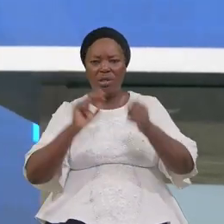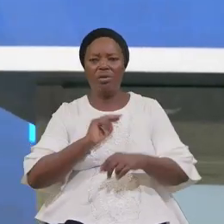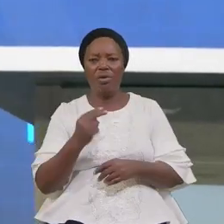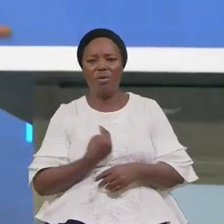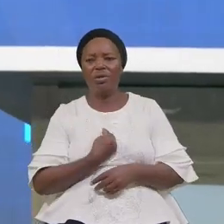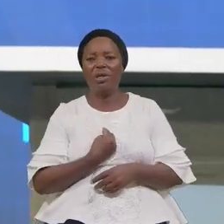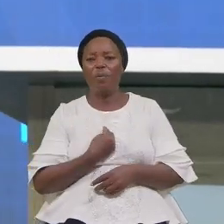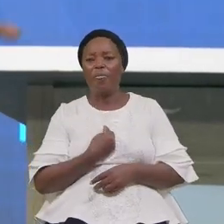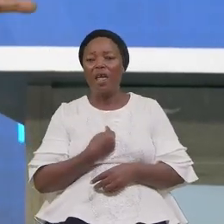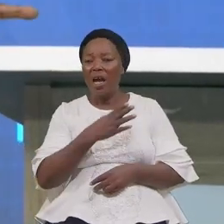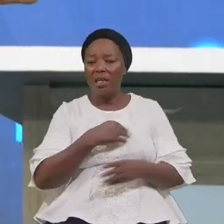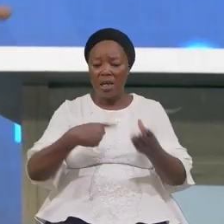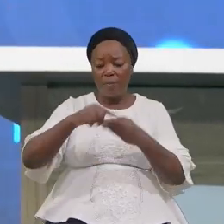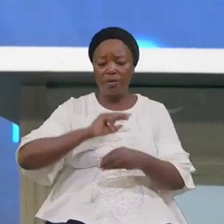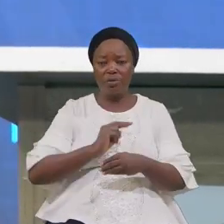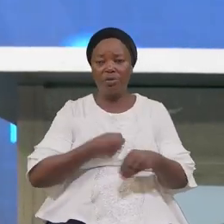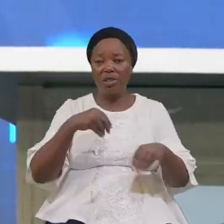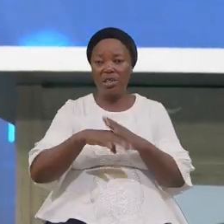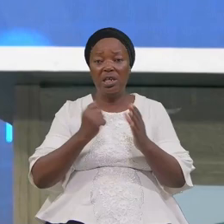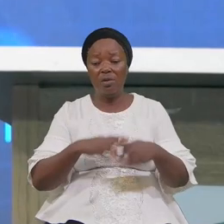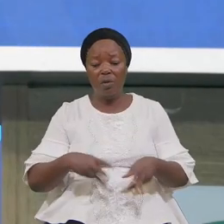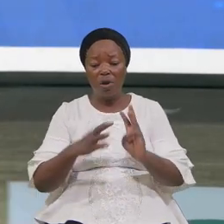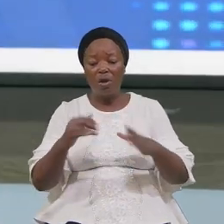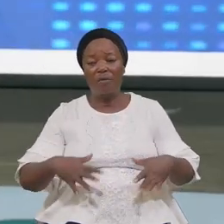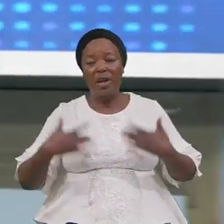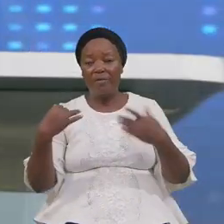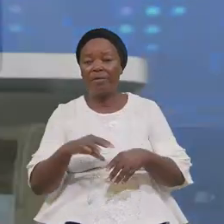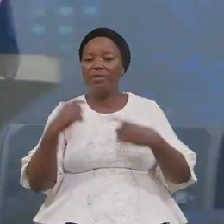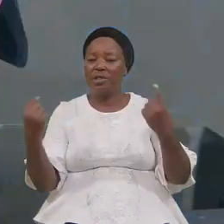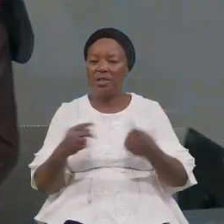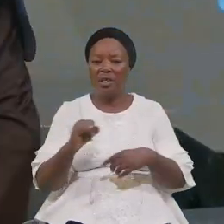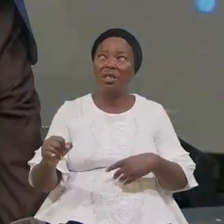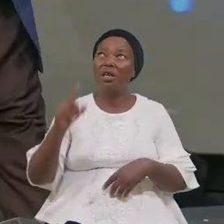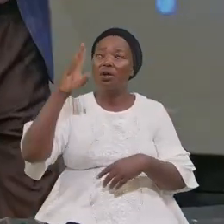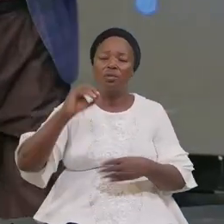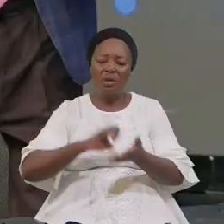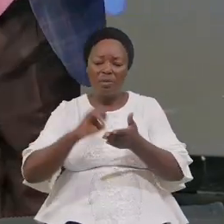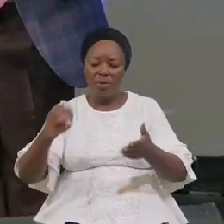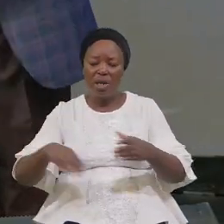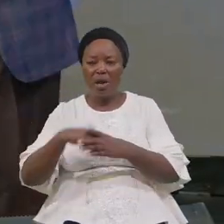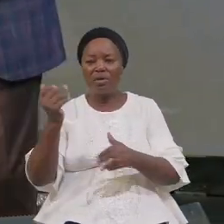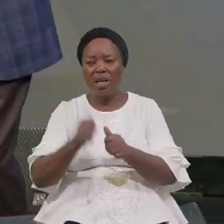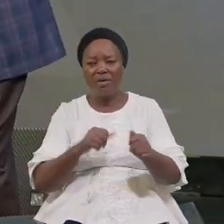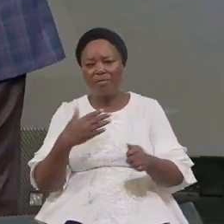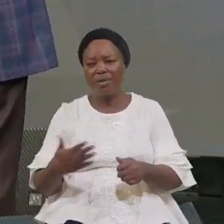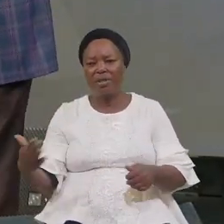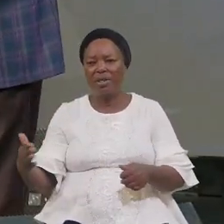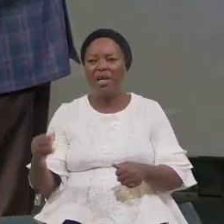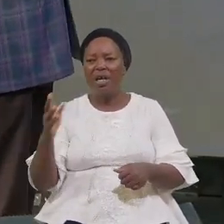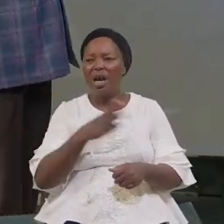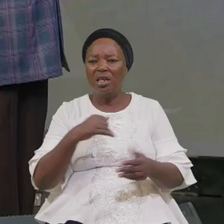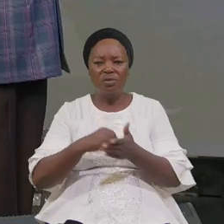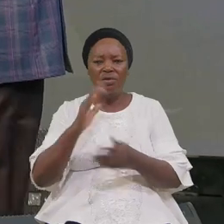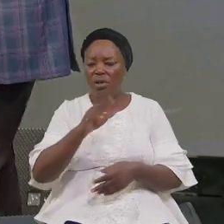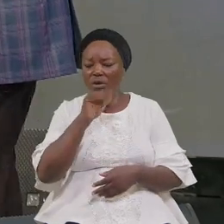our lifestyle of sinning. He will blot out everything. It will not be